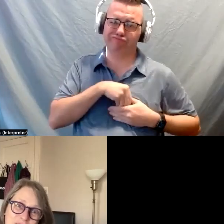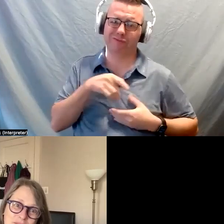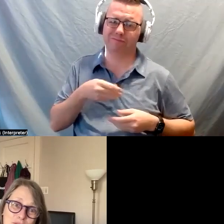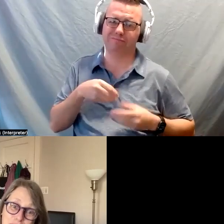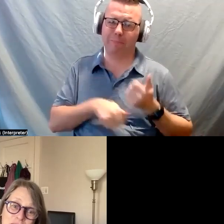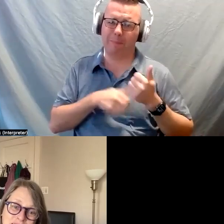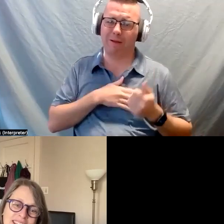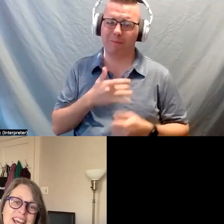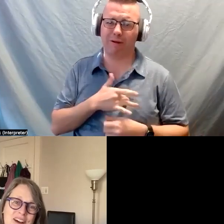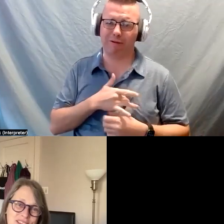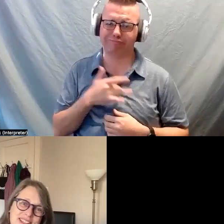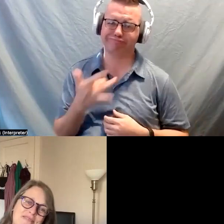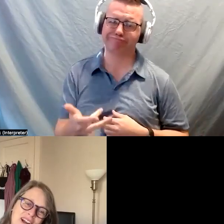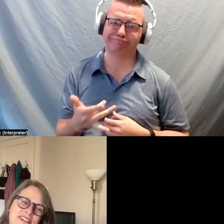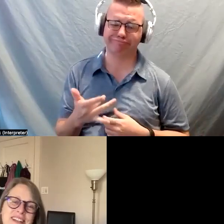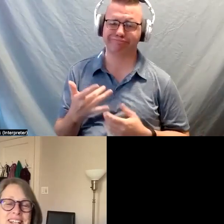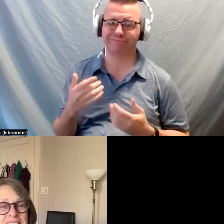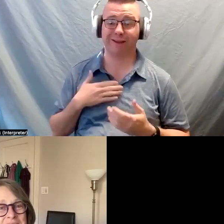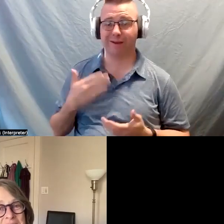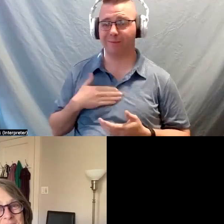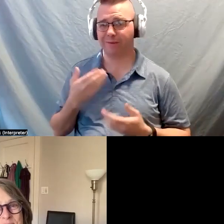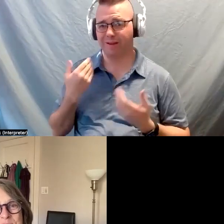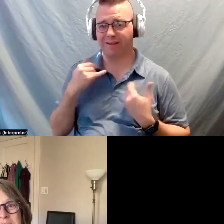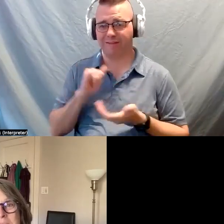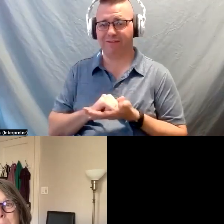Yeah, we're thrilled to have this on record.